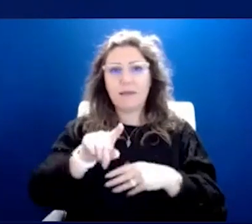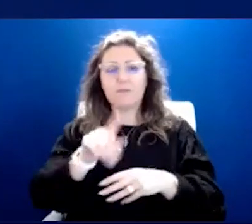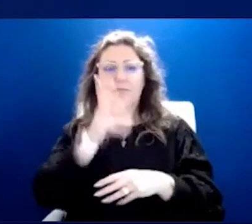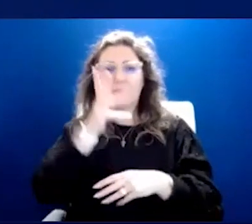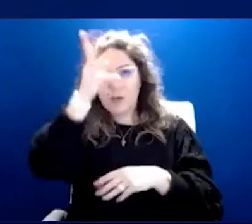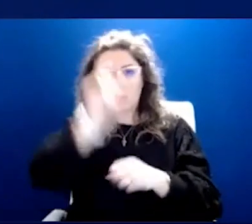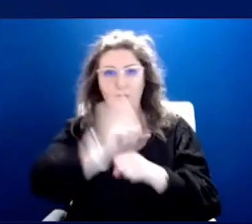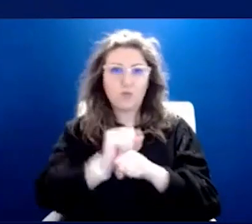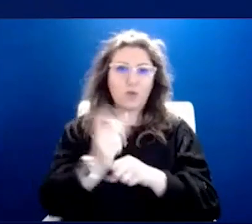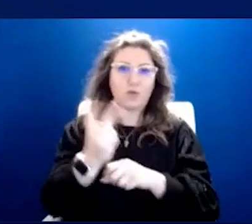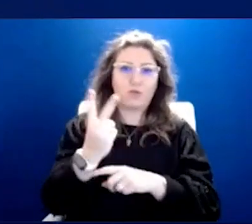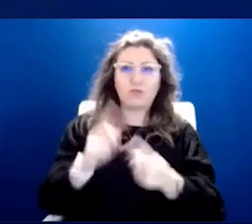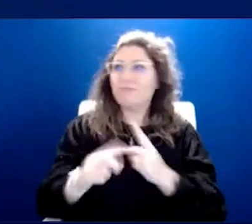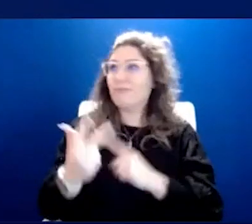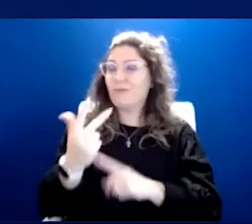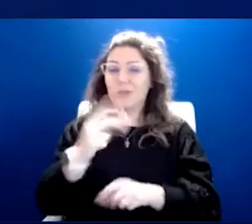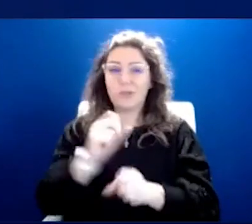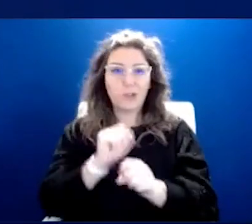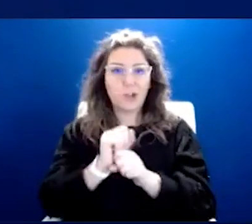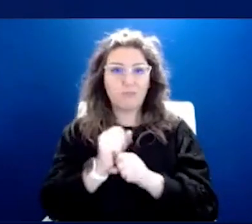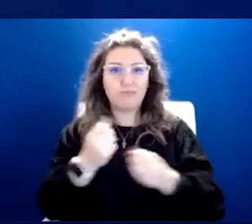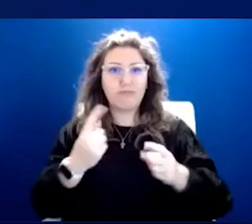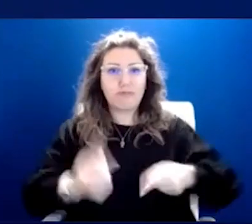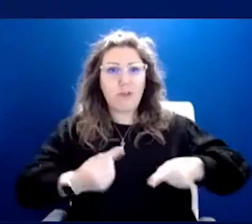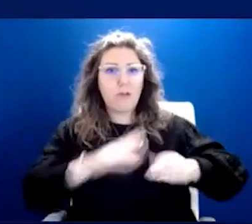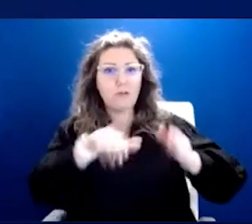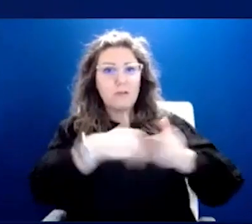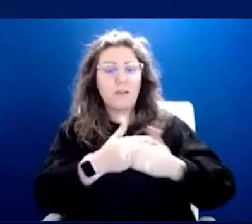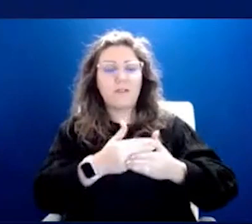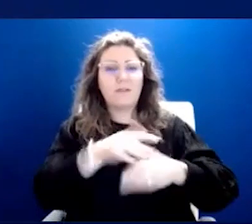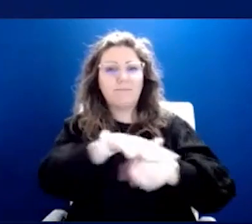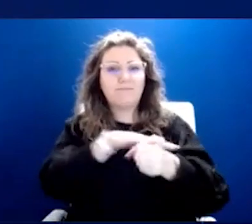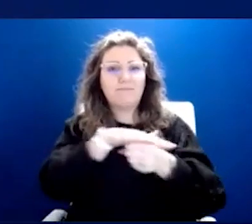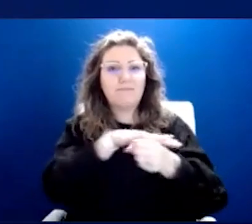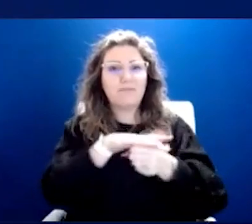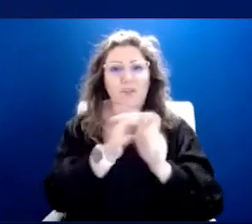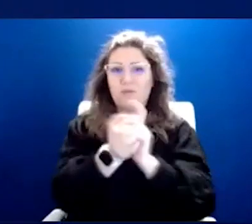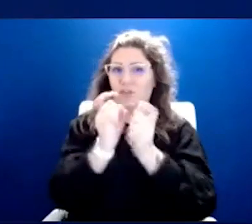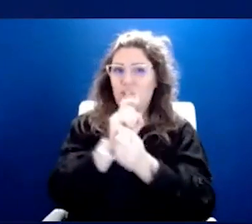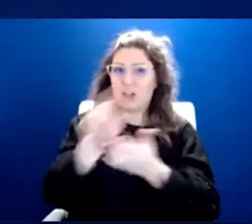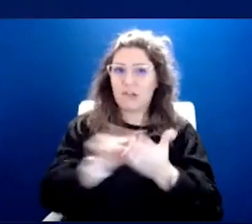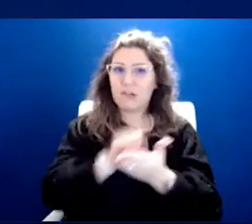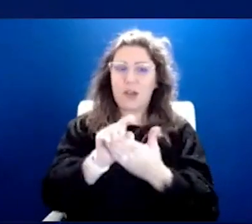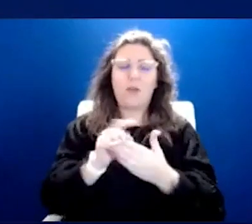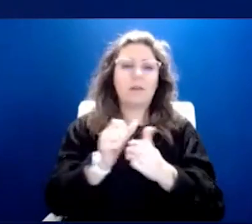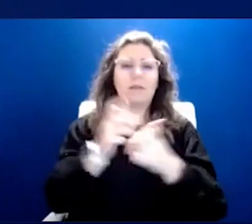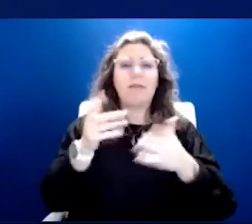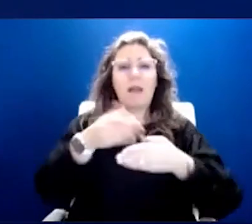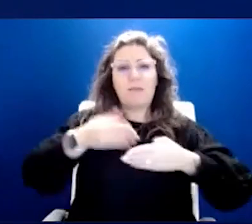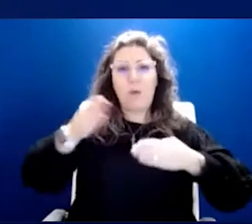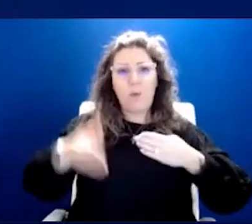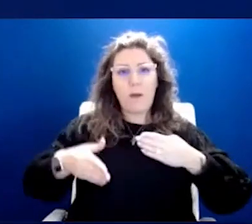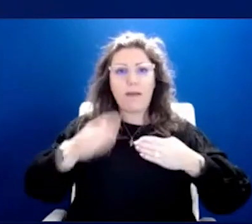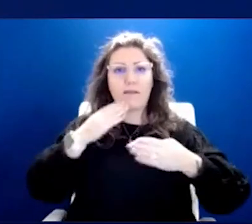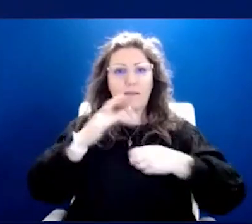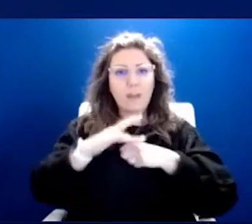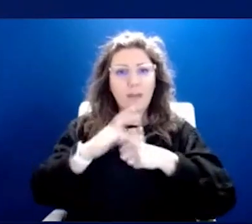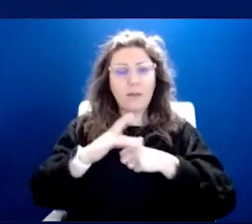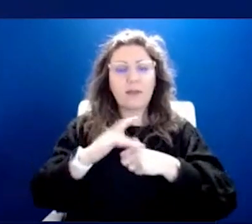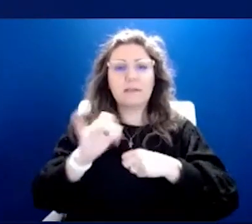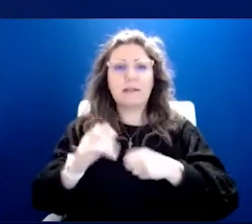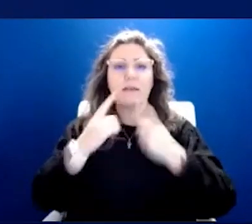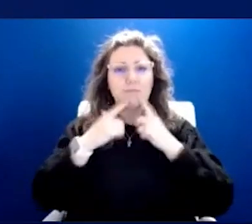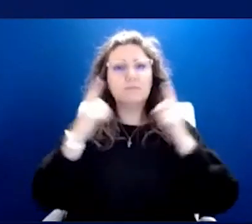have trouble getting to our sites. You know, so we've changed the hours. We've done a lot of weekend things. That seems to be successful. We've